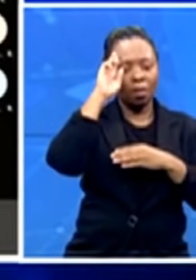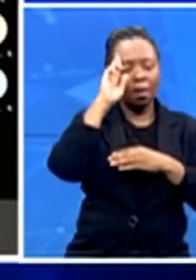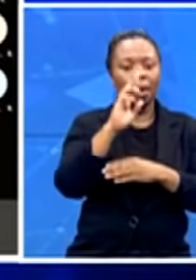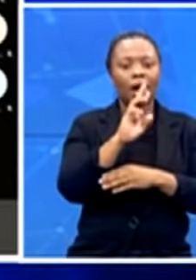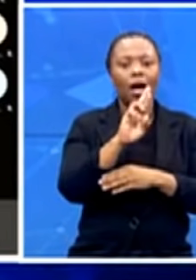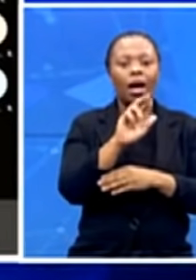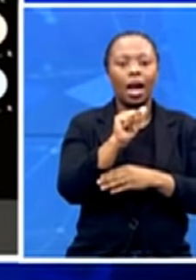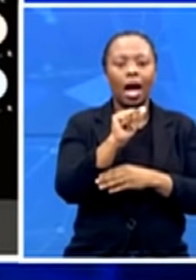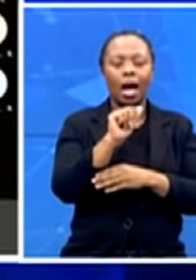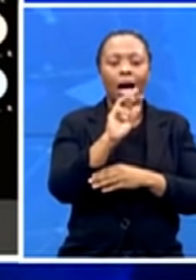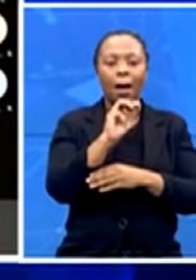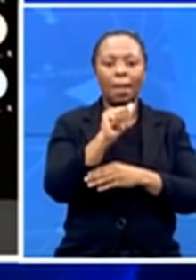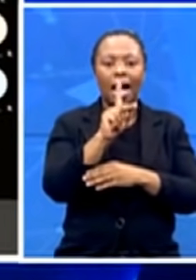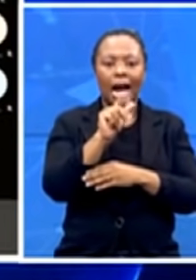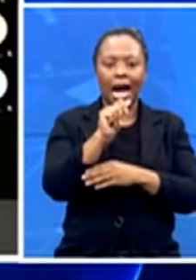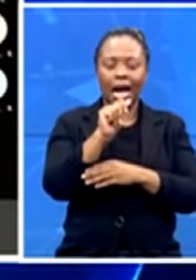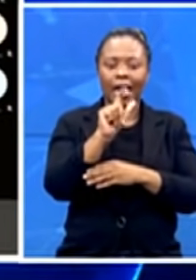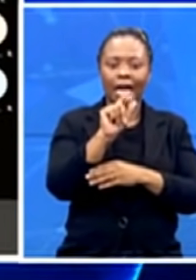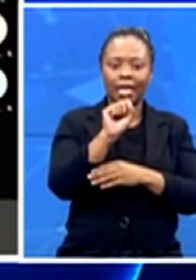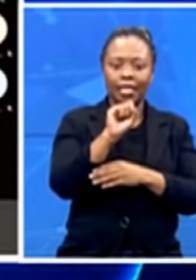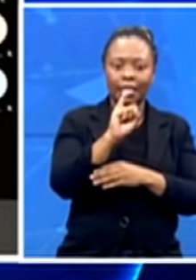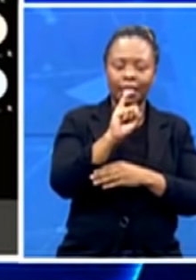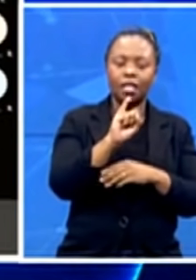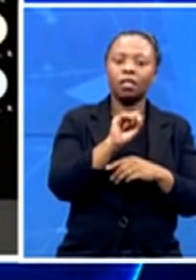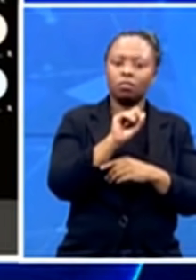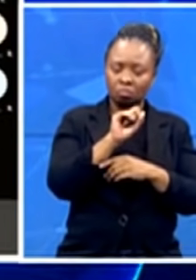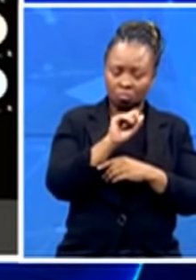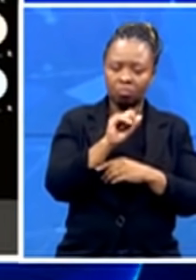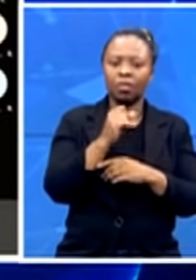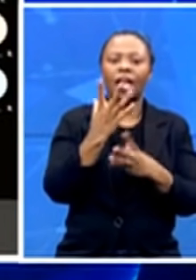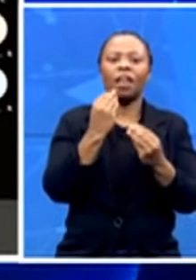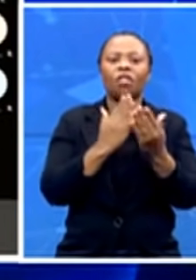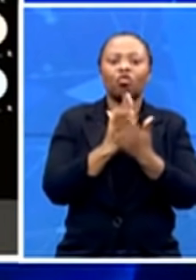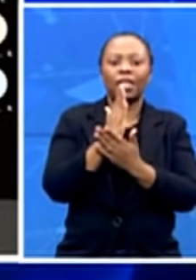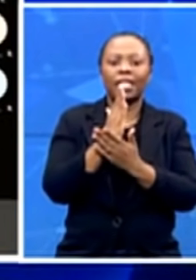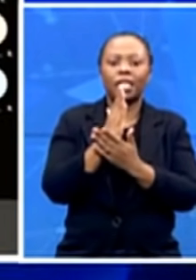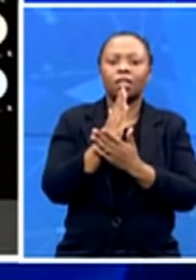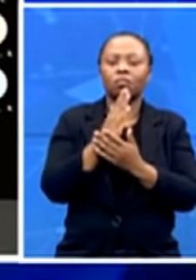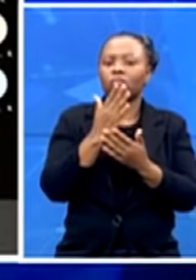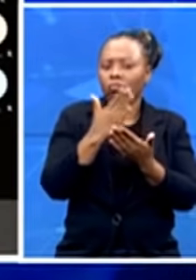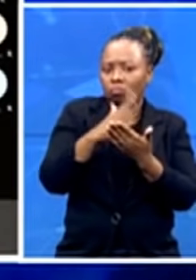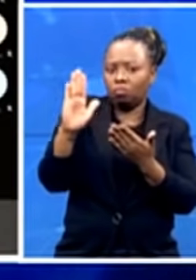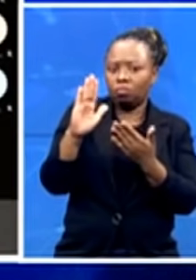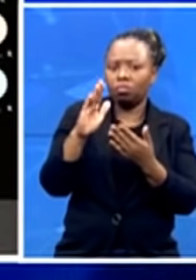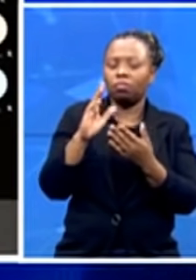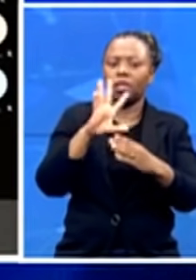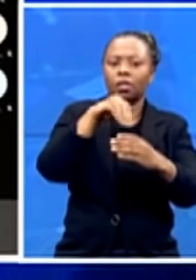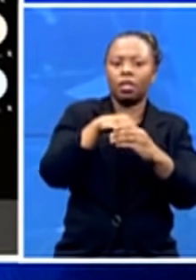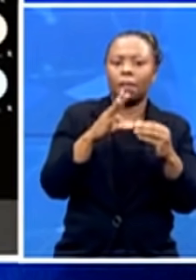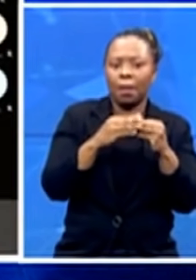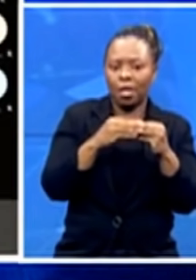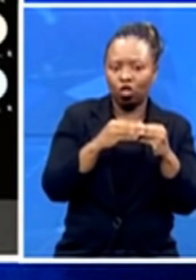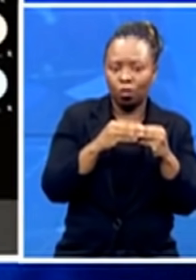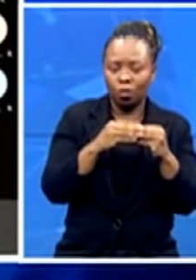entitled to internally regulate that membership and its participation in accordance with the broad